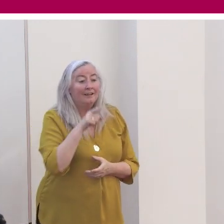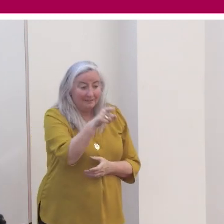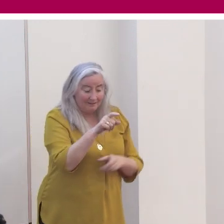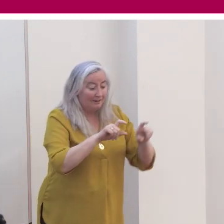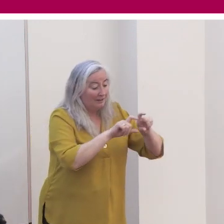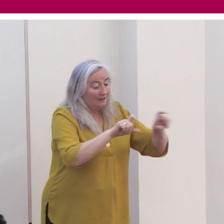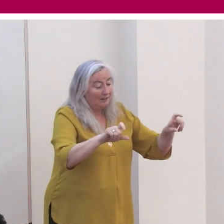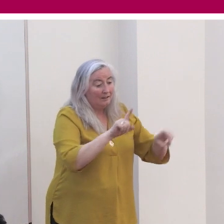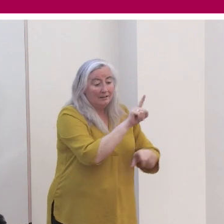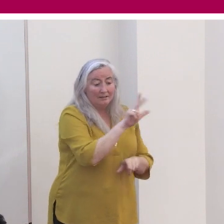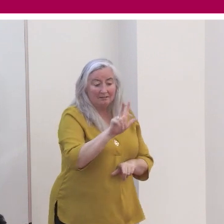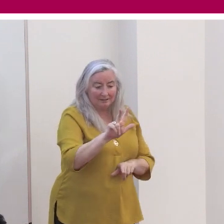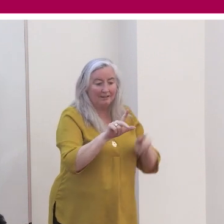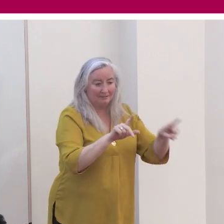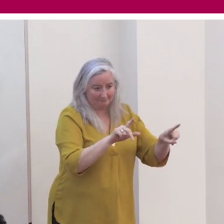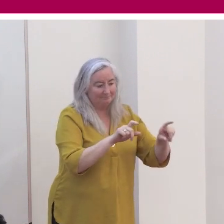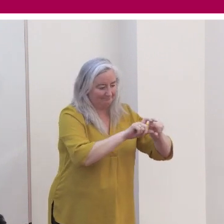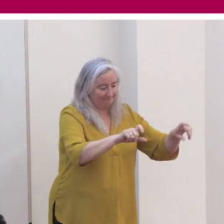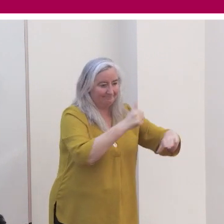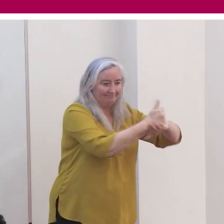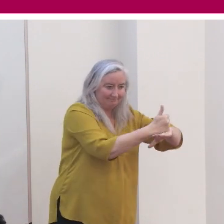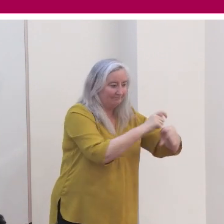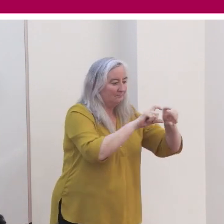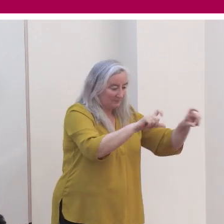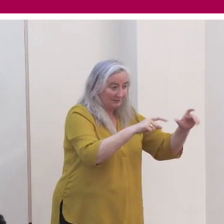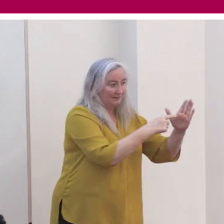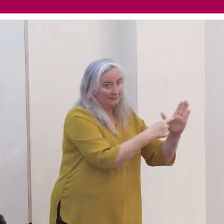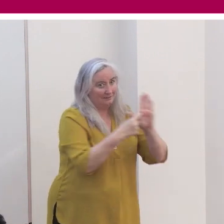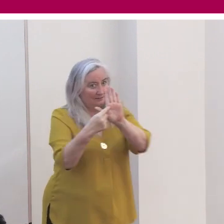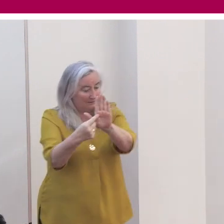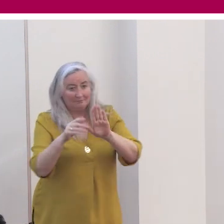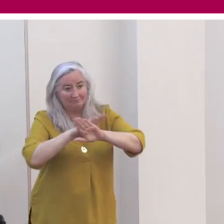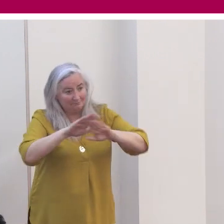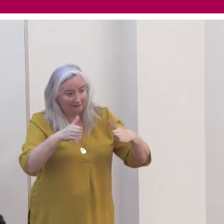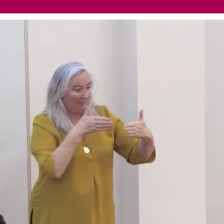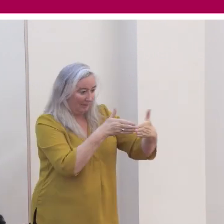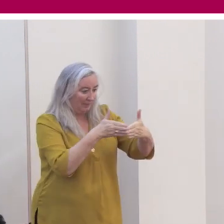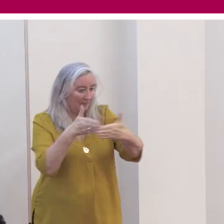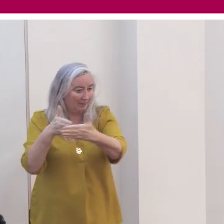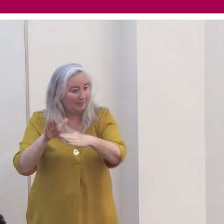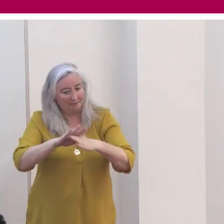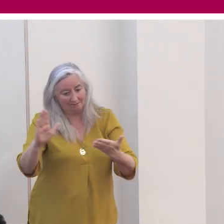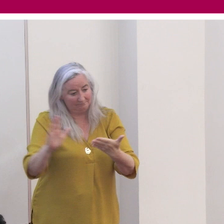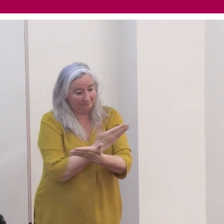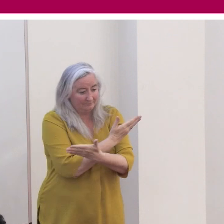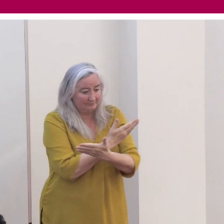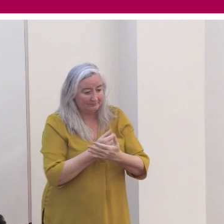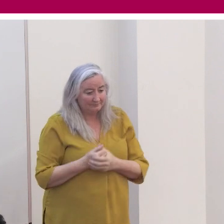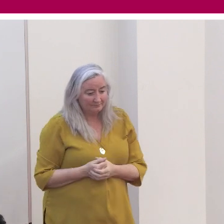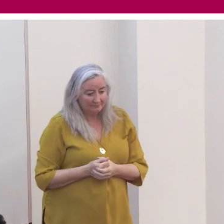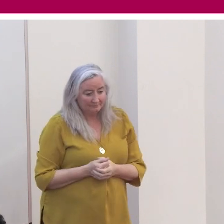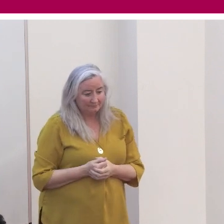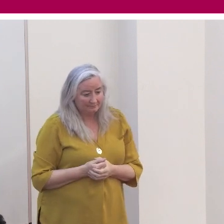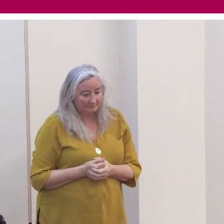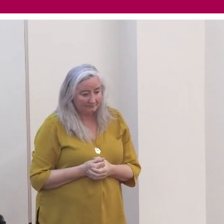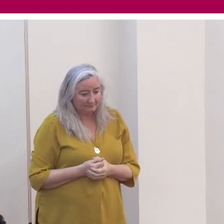Now, for these procedural accommodations to be effective, they need to be individualized.